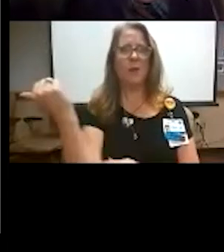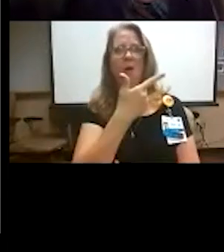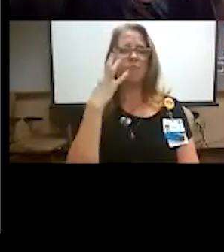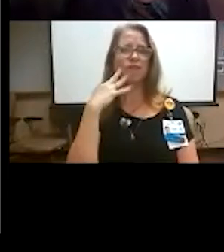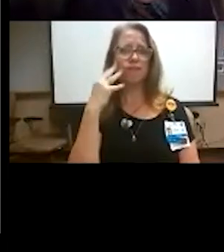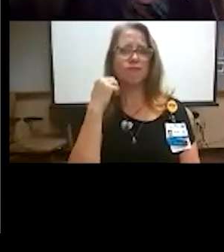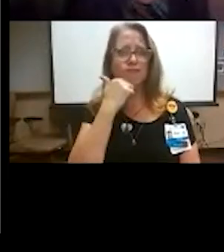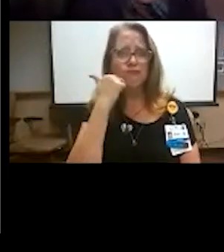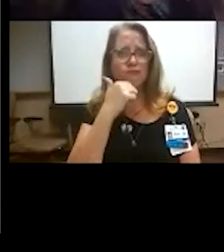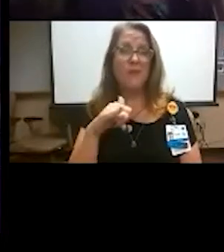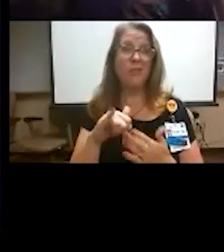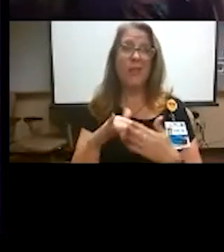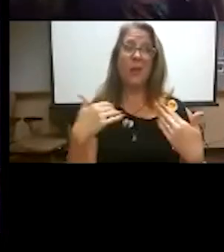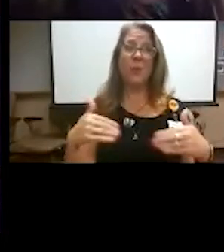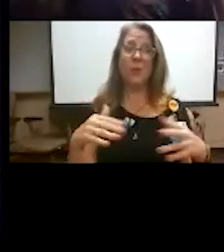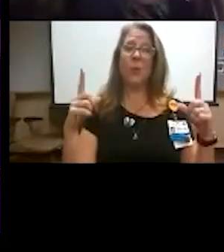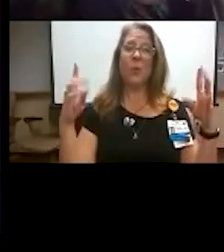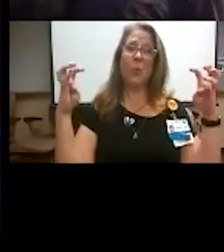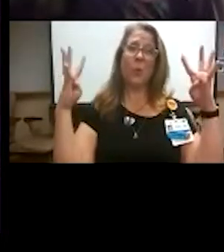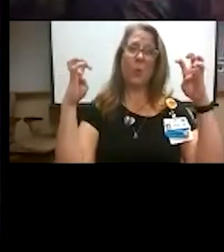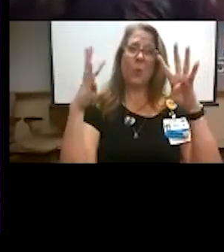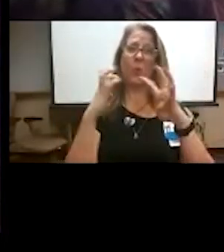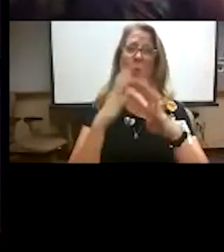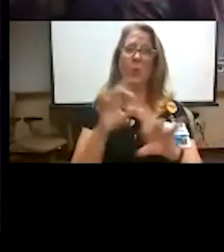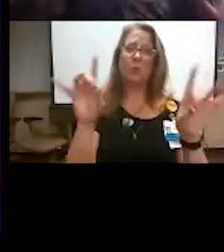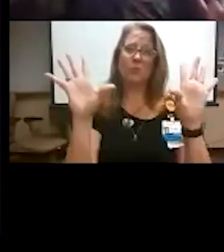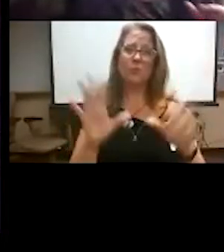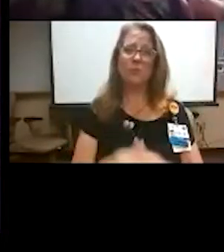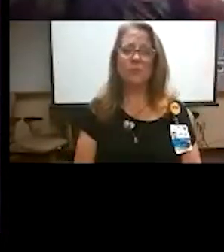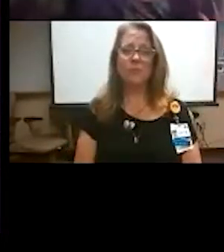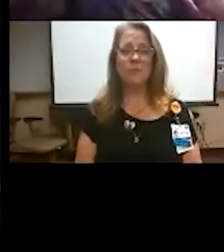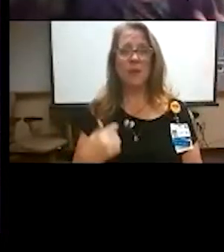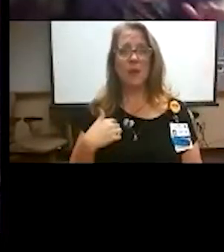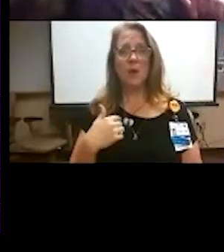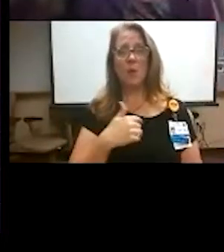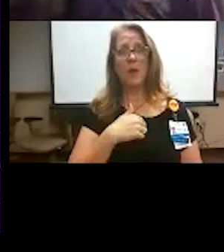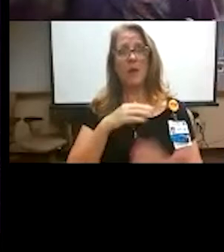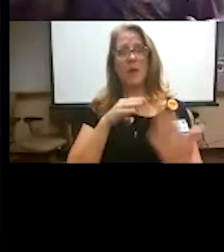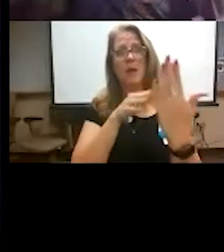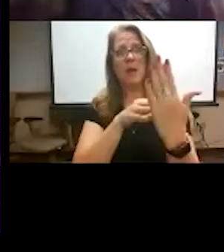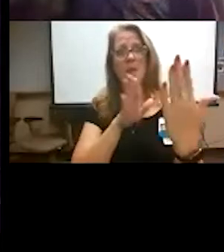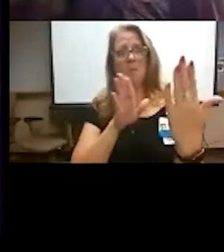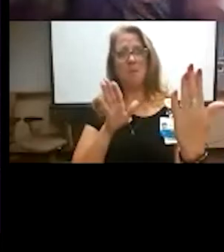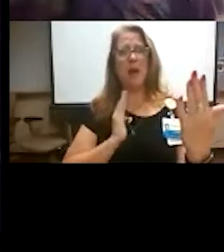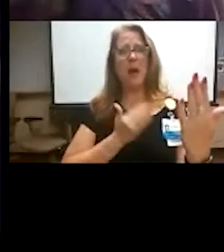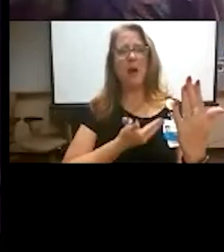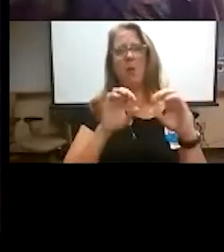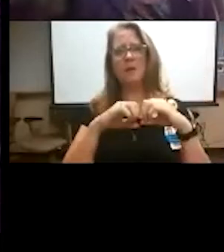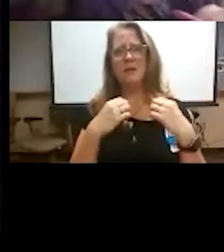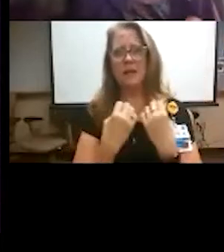is an issue of great complexity. And we mirror our organizations, and